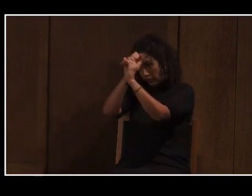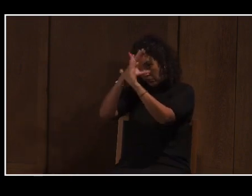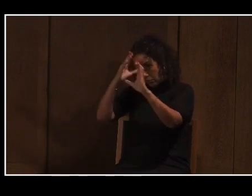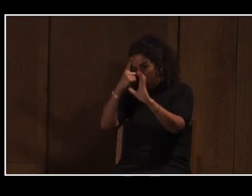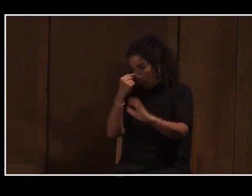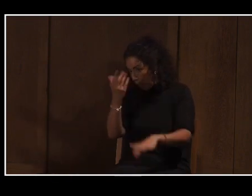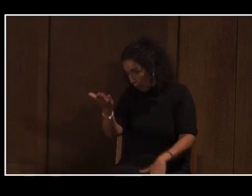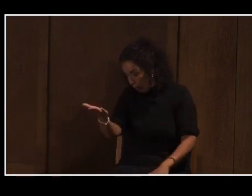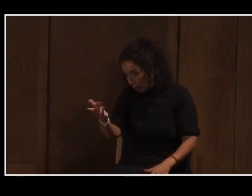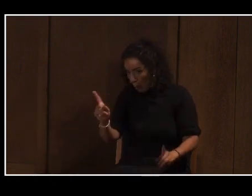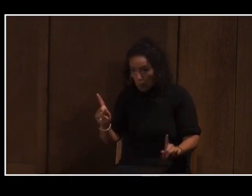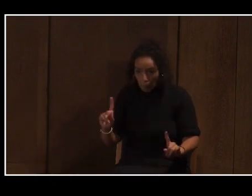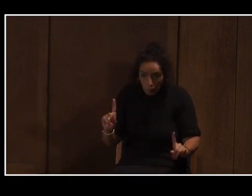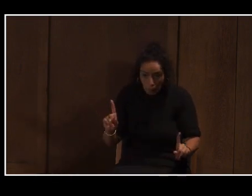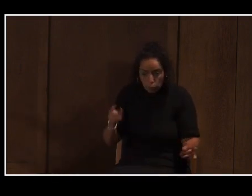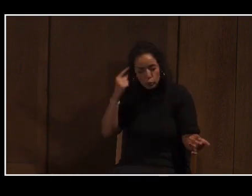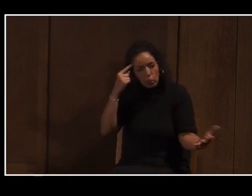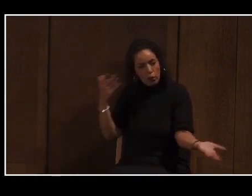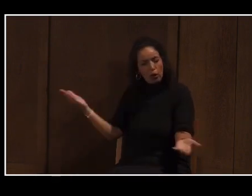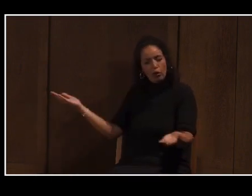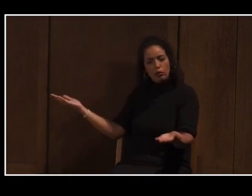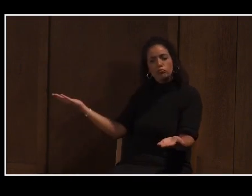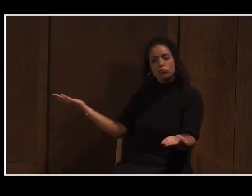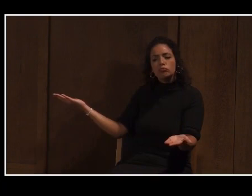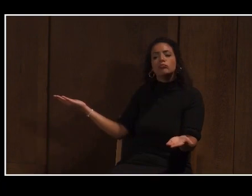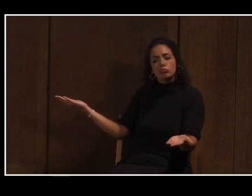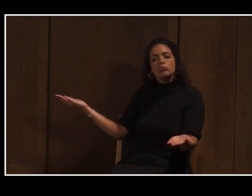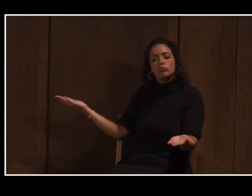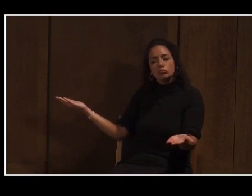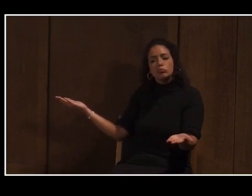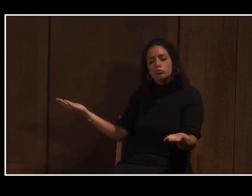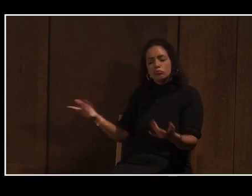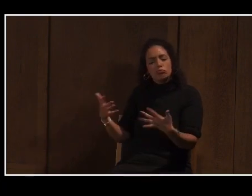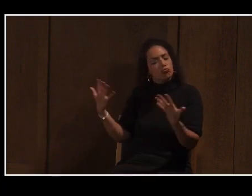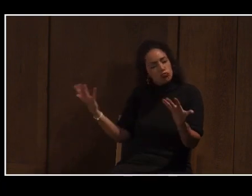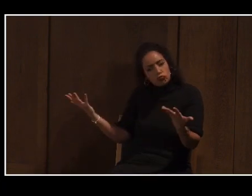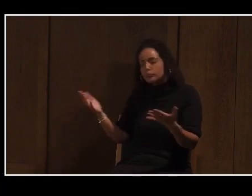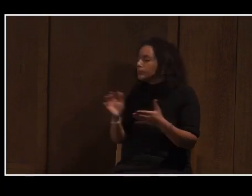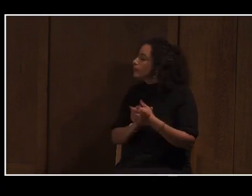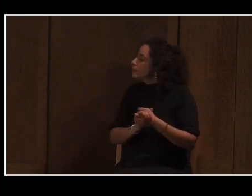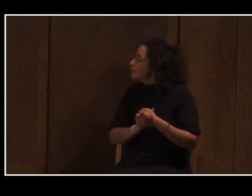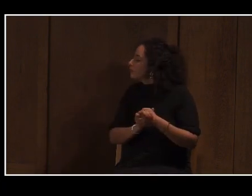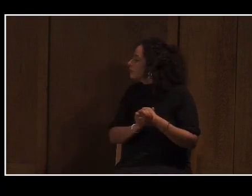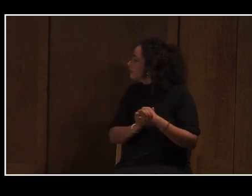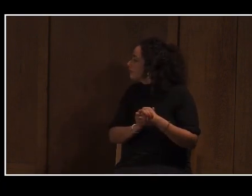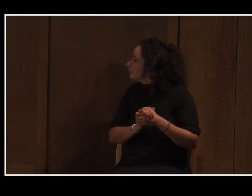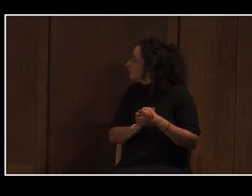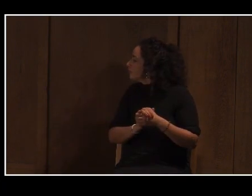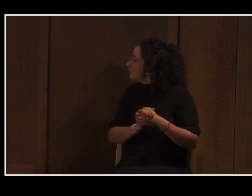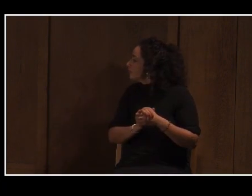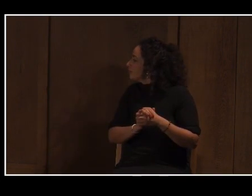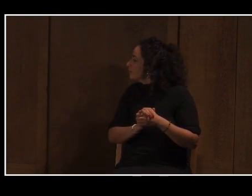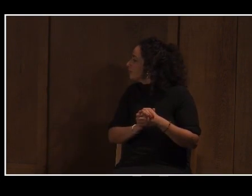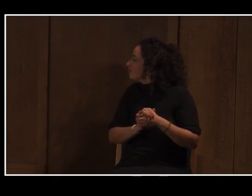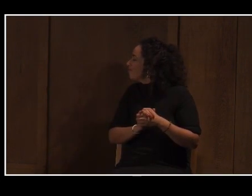and whoever wants to come in on that can. Or if you think that's a crazy question, let me know.